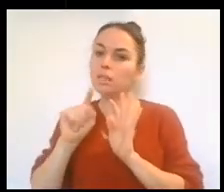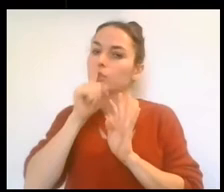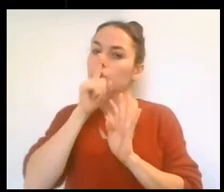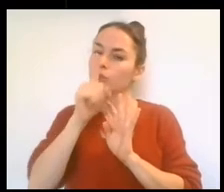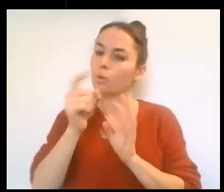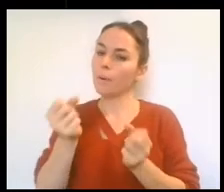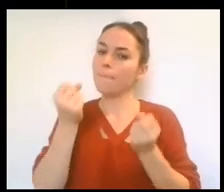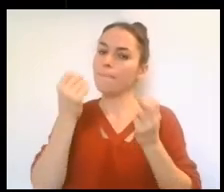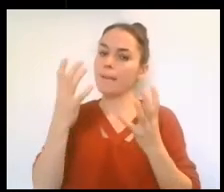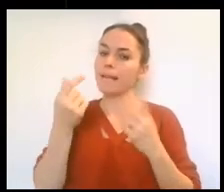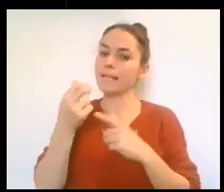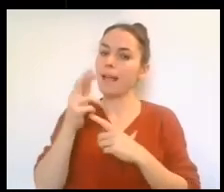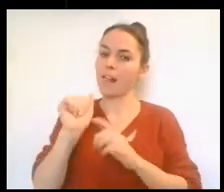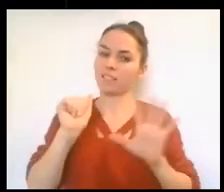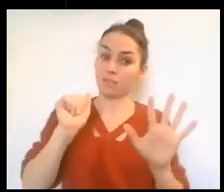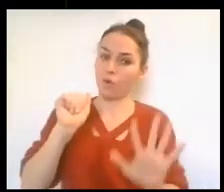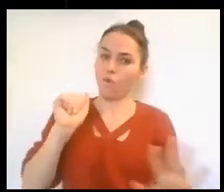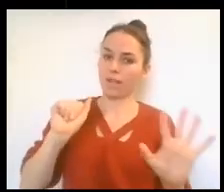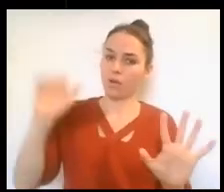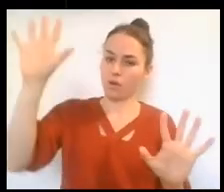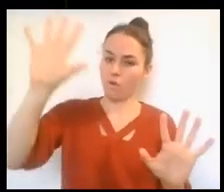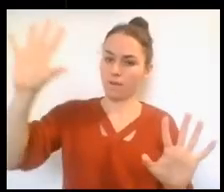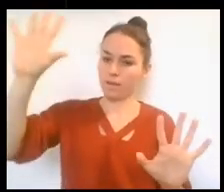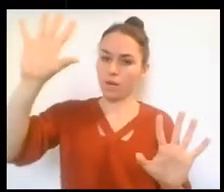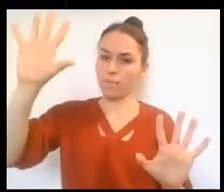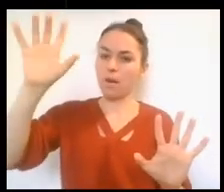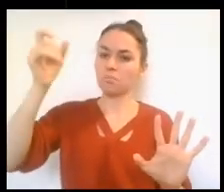to be observed. And so